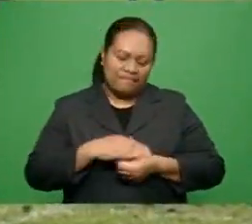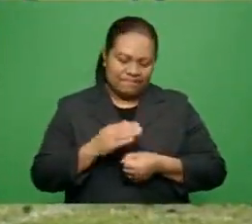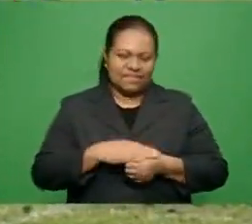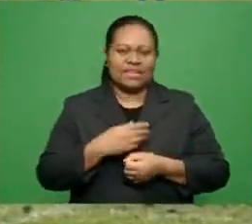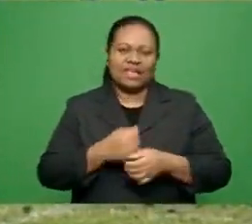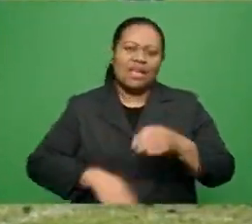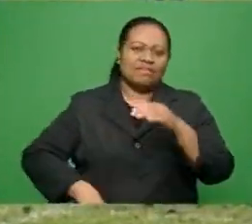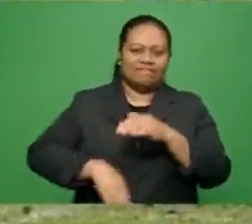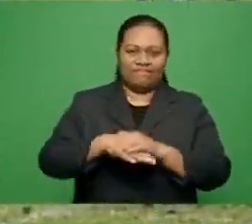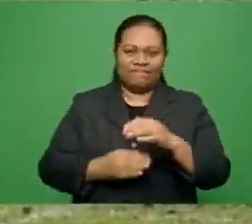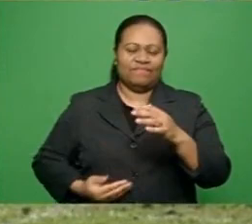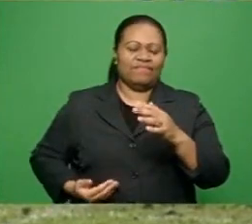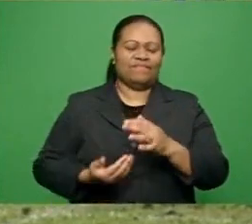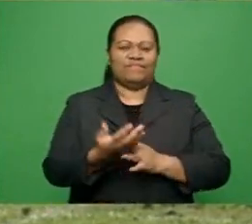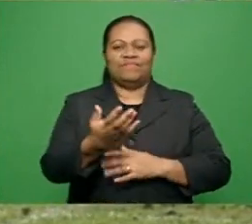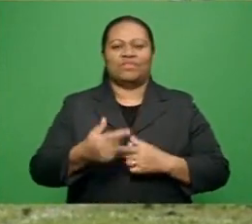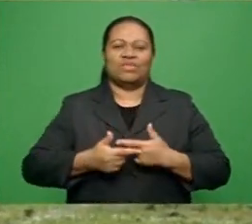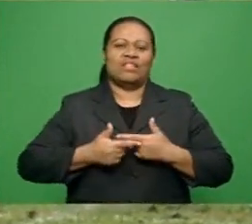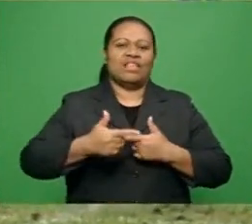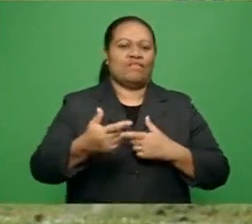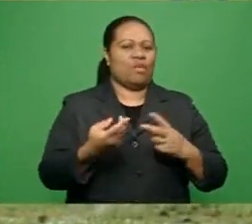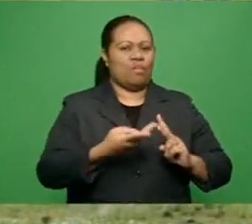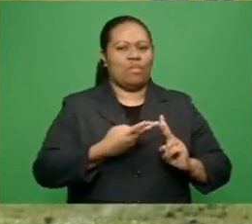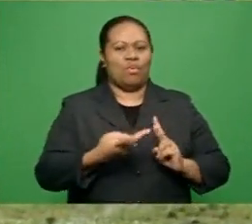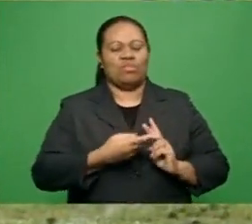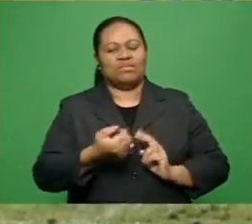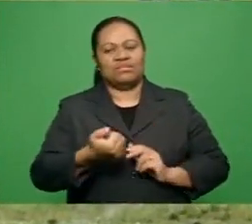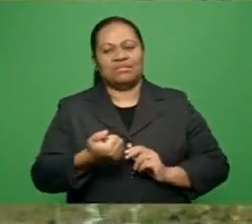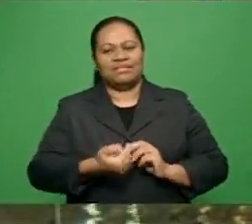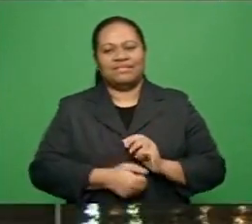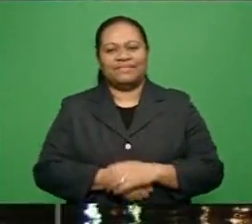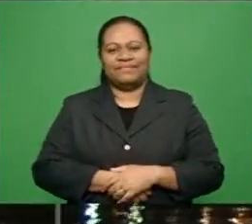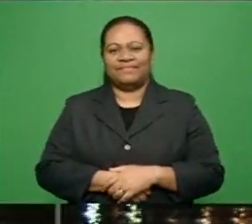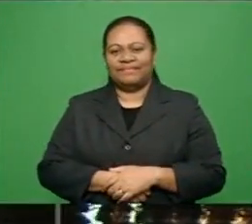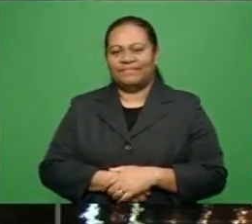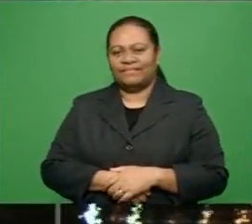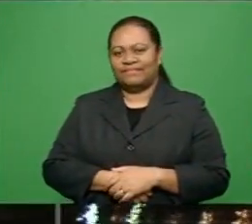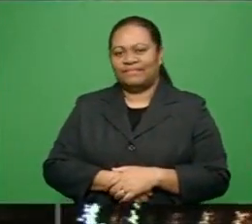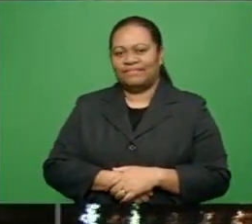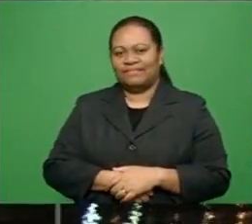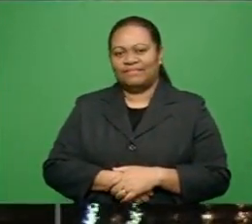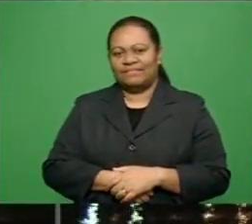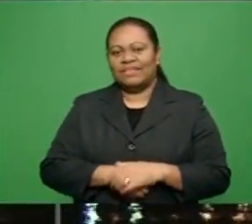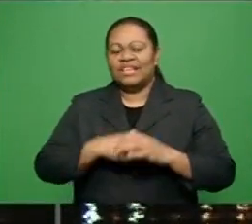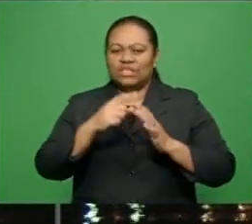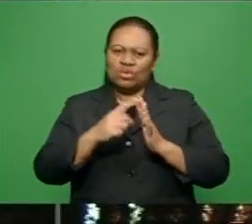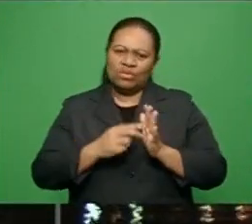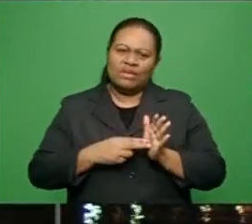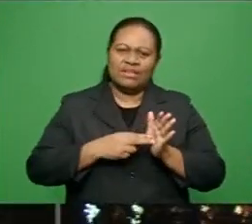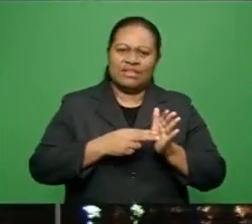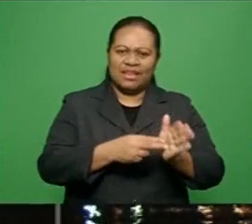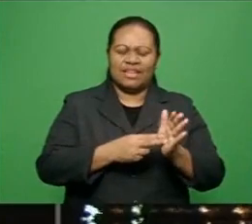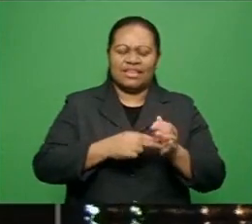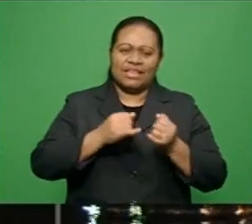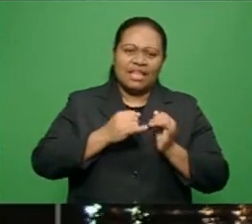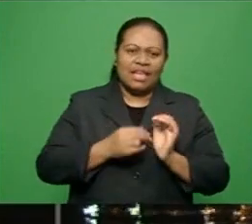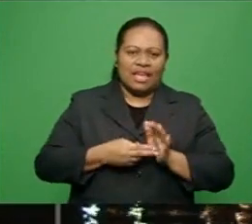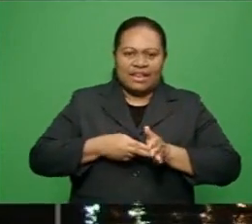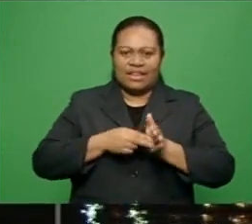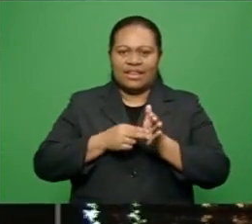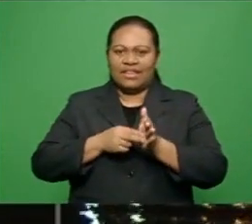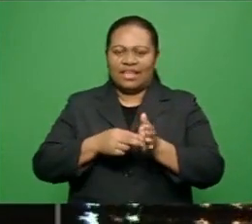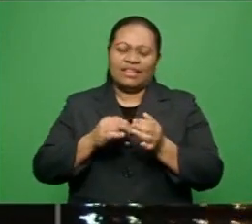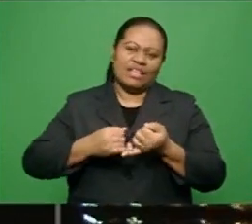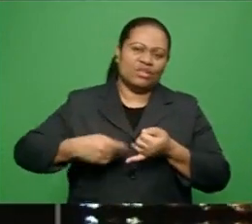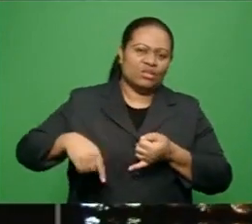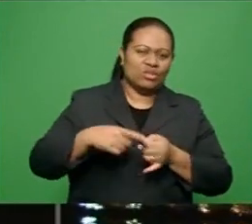to Kurvoli leveled the scores to 16-all. The Jet Bar and Grill Suverside is on track to defending its